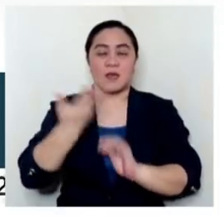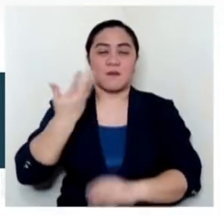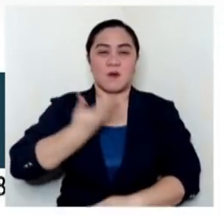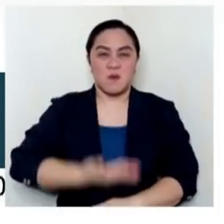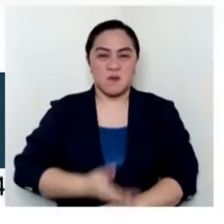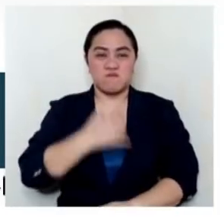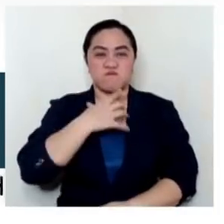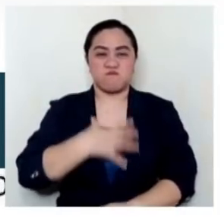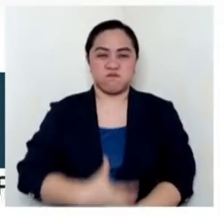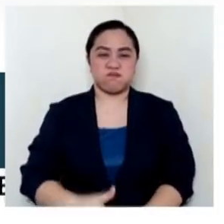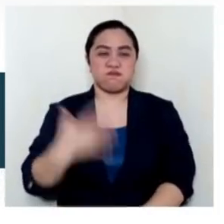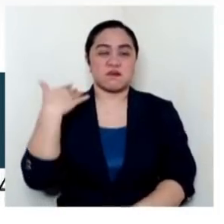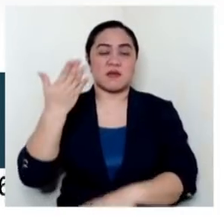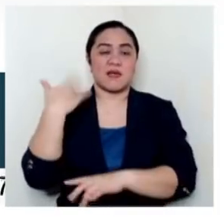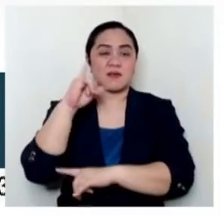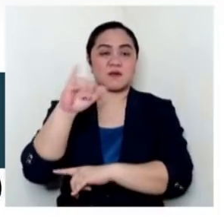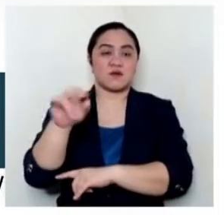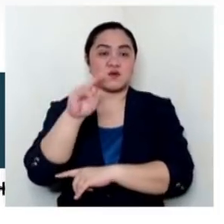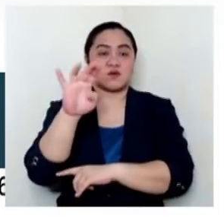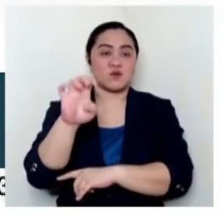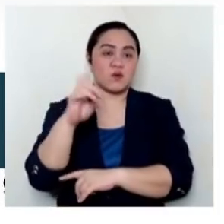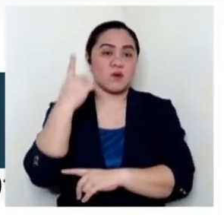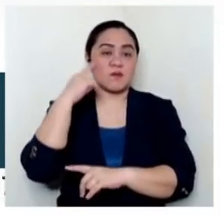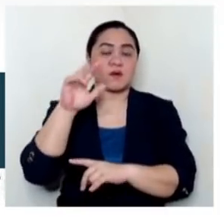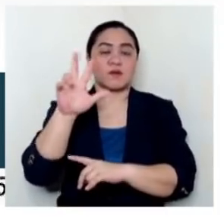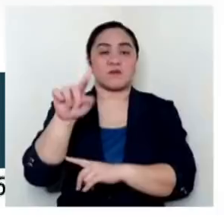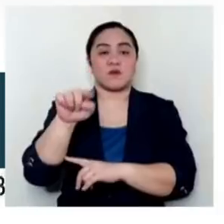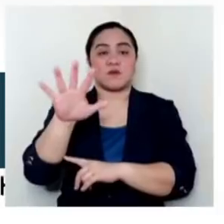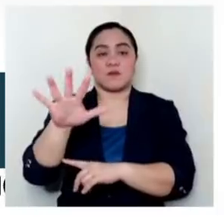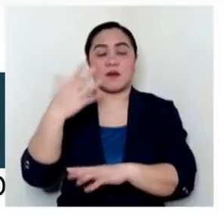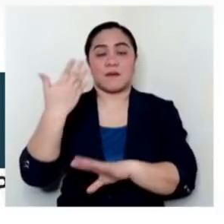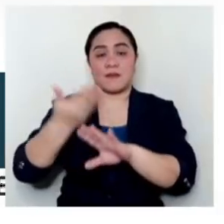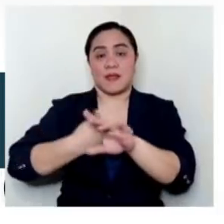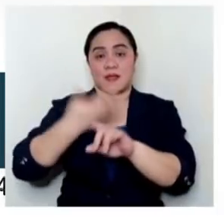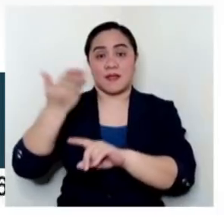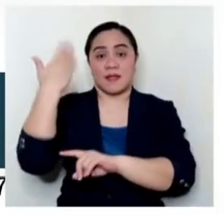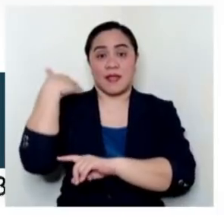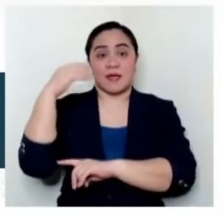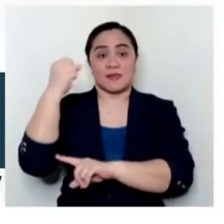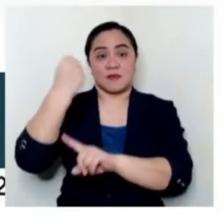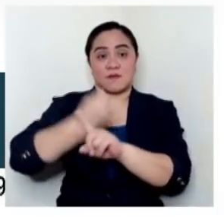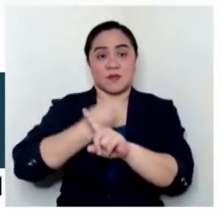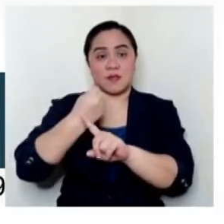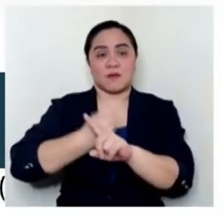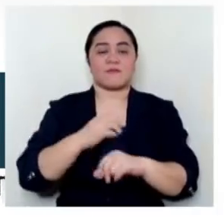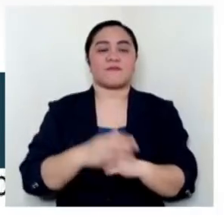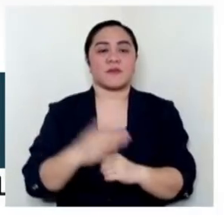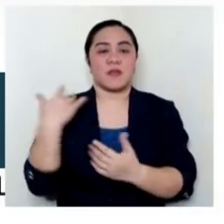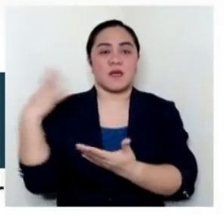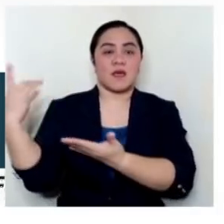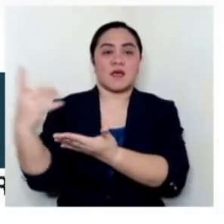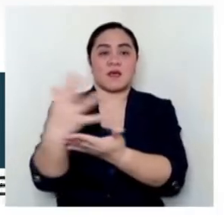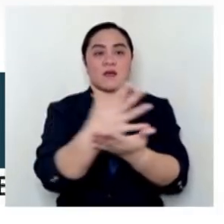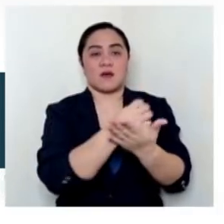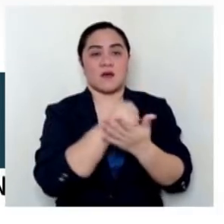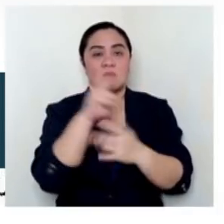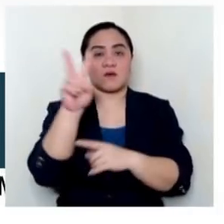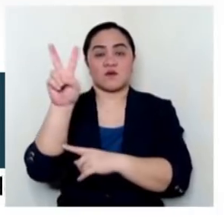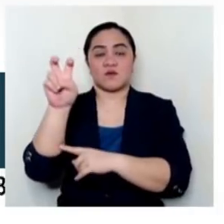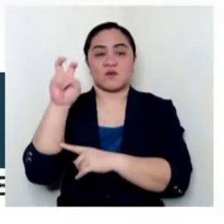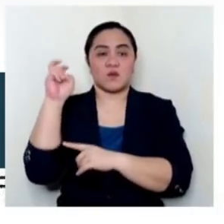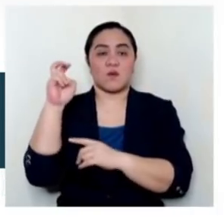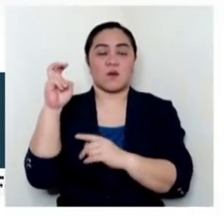2.5 million in September. The survey was conducted among 1,200 adults last September 12 to